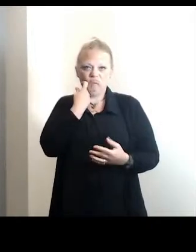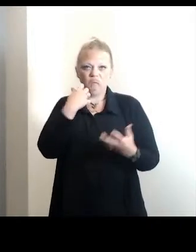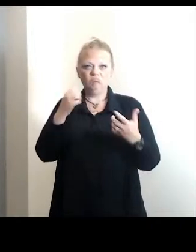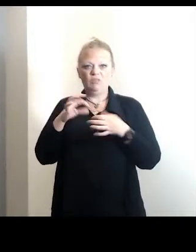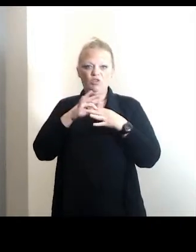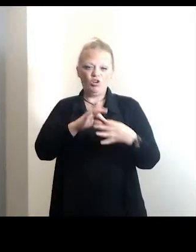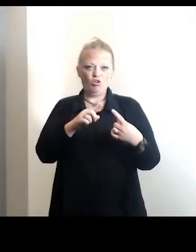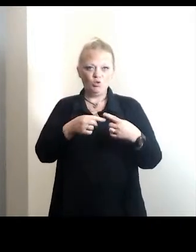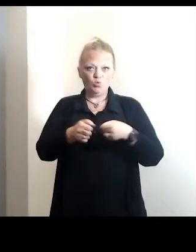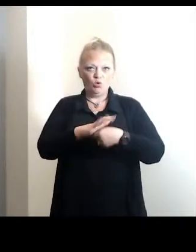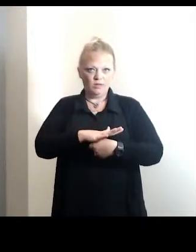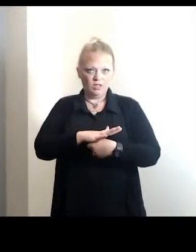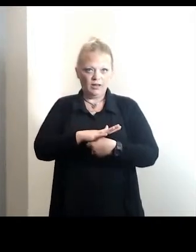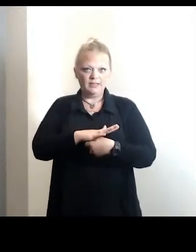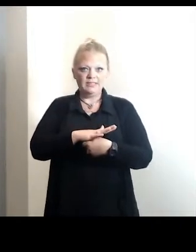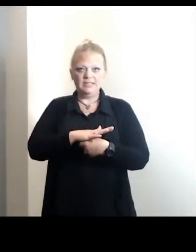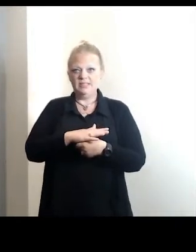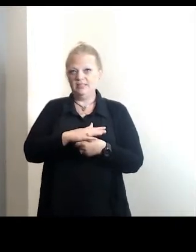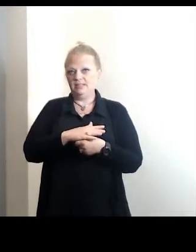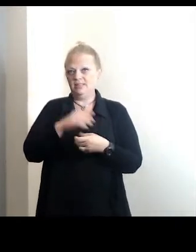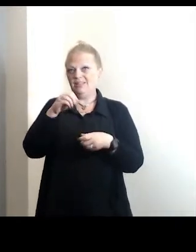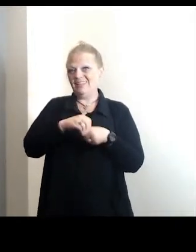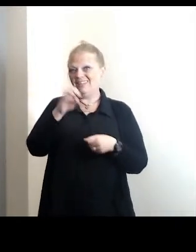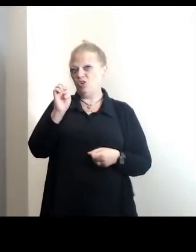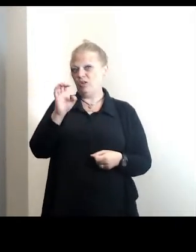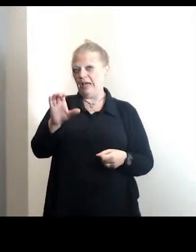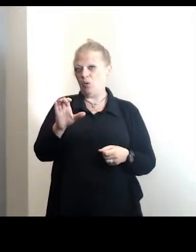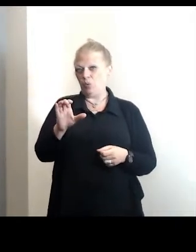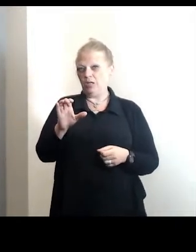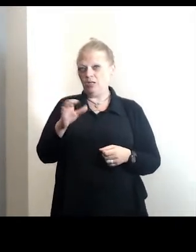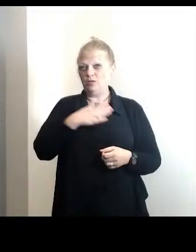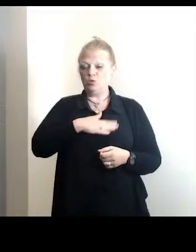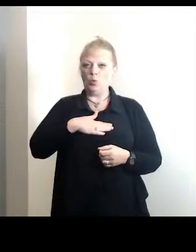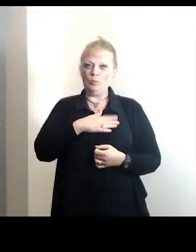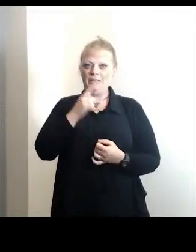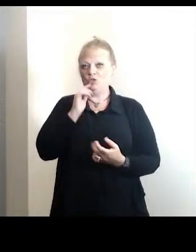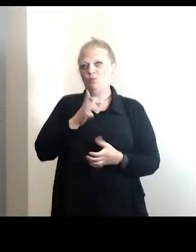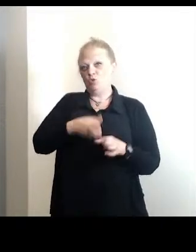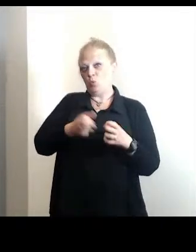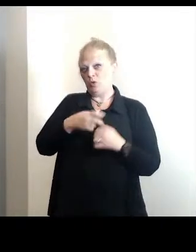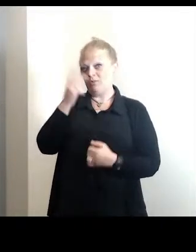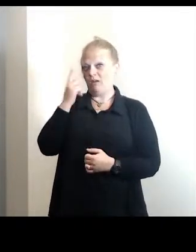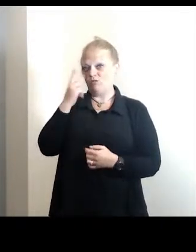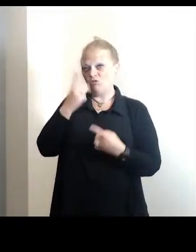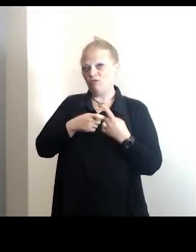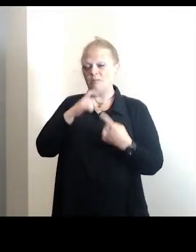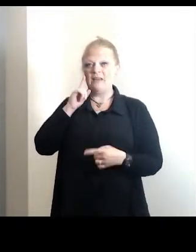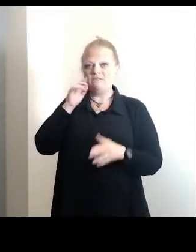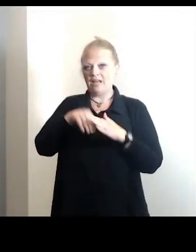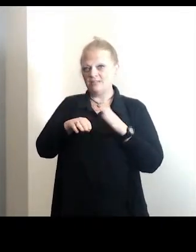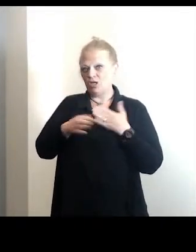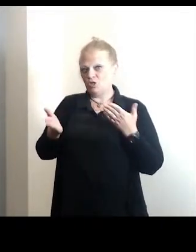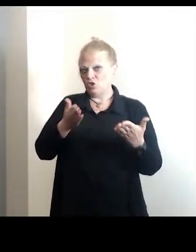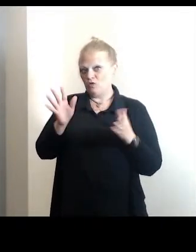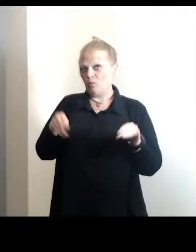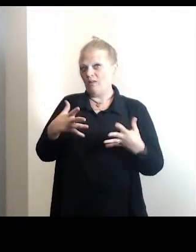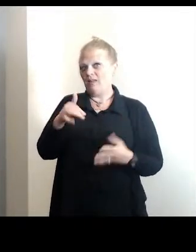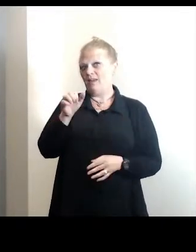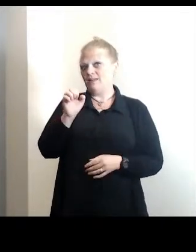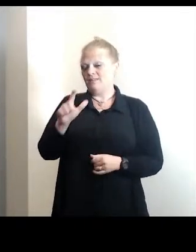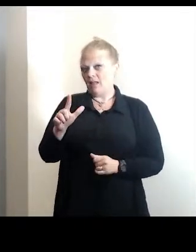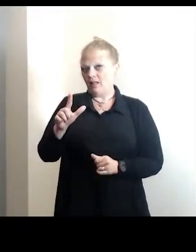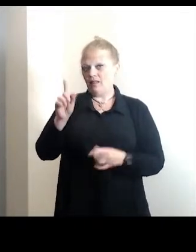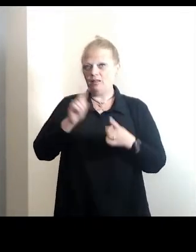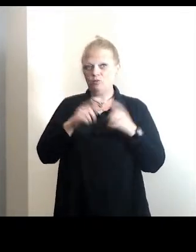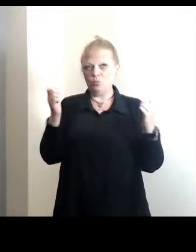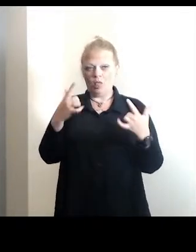with regards to COVID-19 update in Erie County. Pleased to be joined by Kendra Schmidt from Deaf Access Services. We'll be providing the American Sign Language